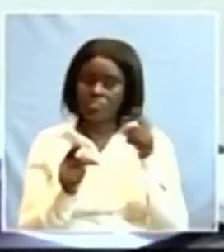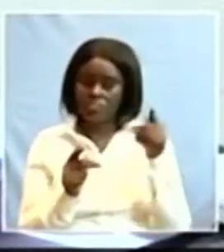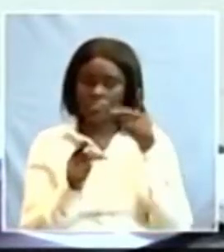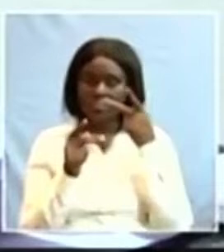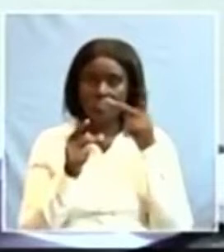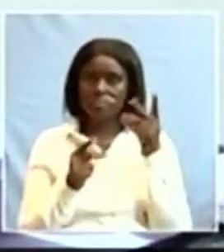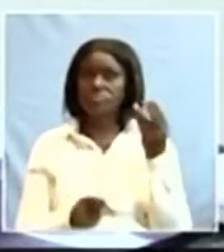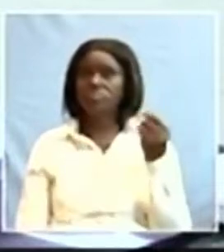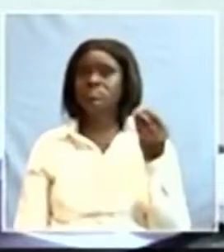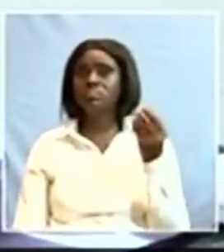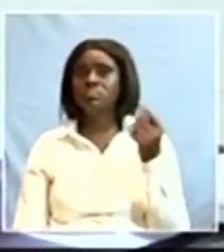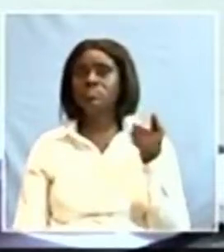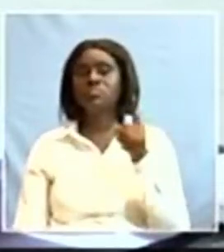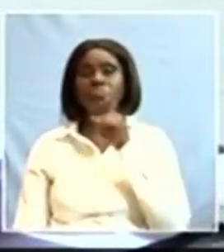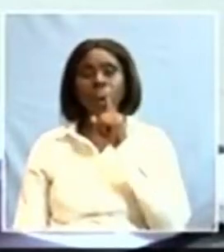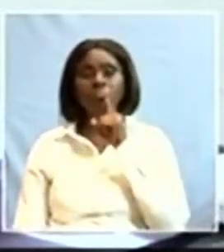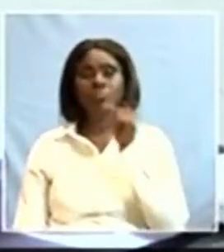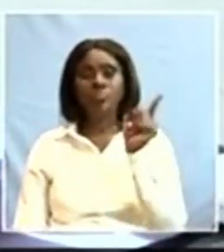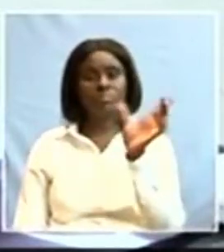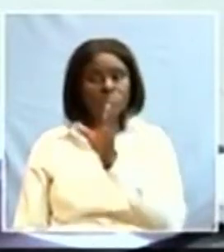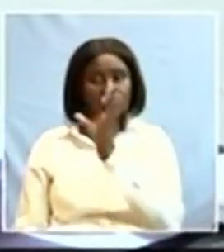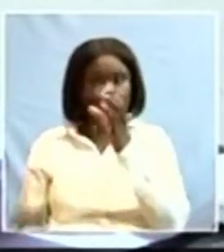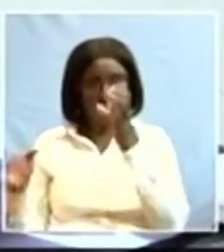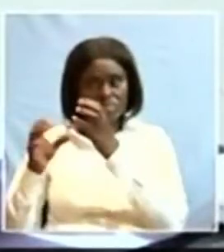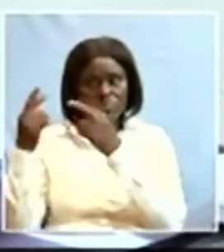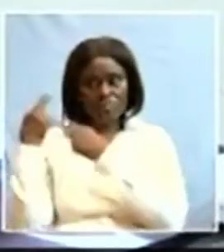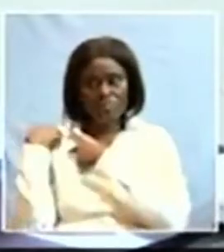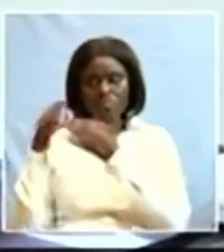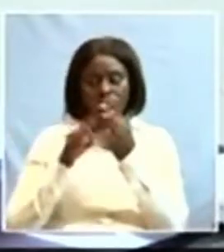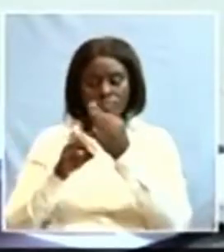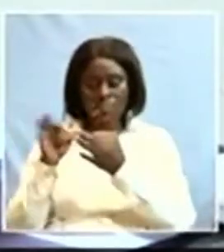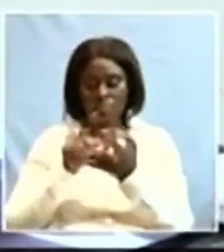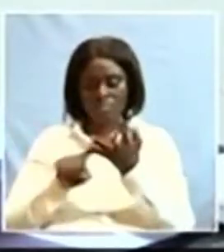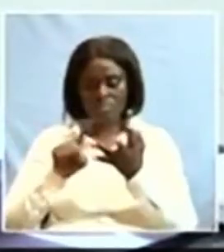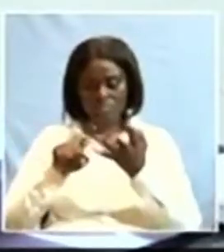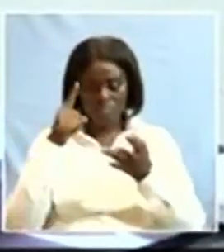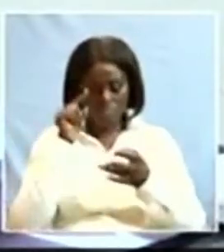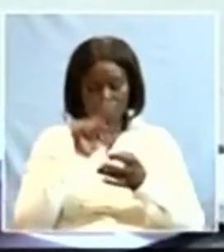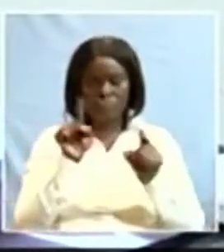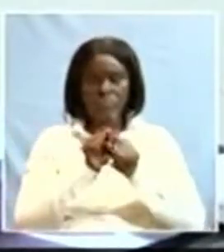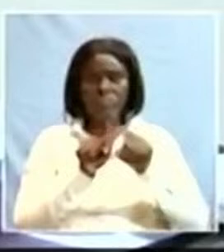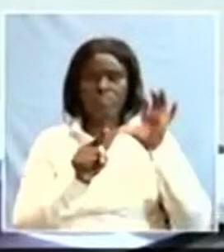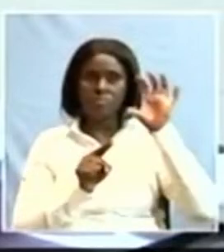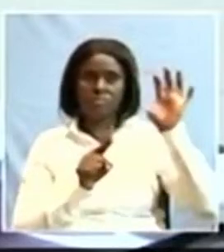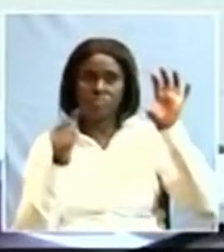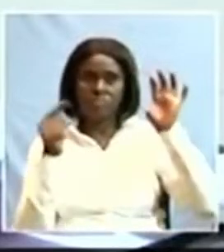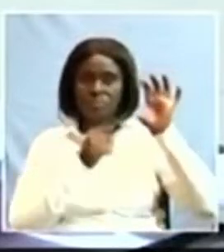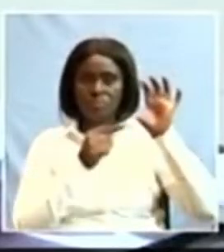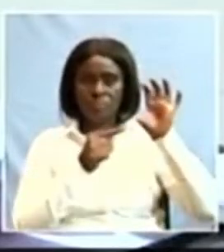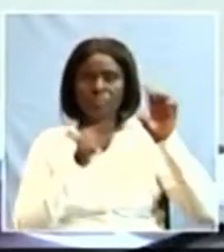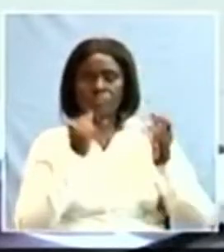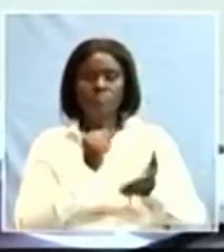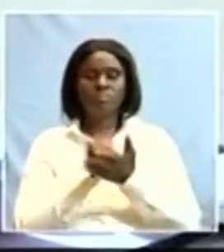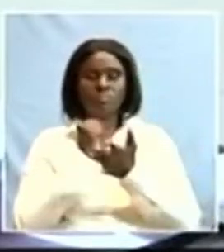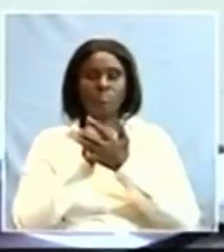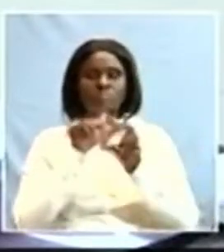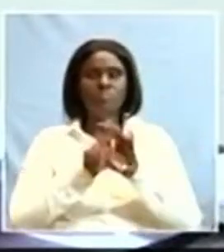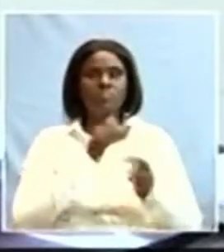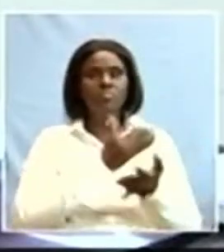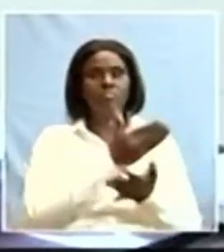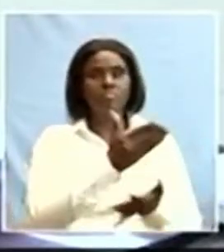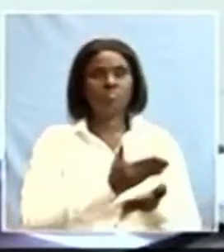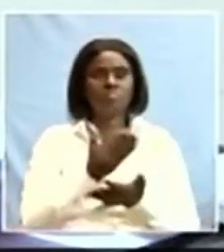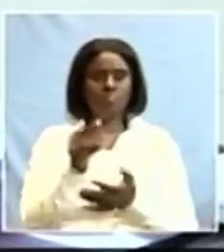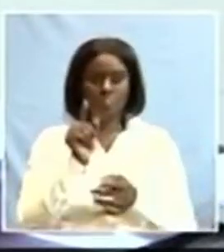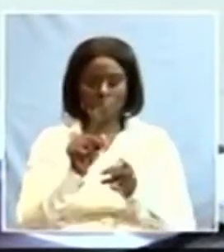public resources. it's true. It's the council that is accounting for it, Yeah. and the province helping in the procurement.